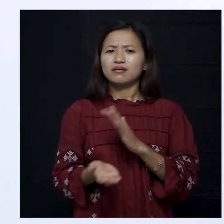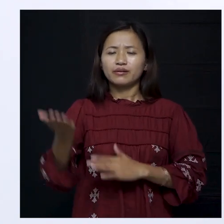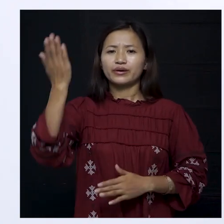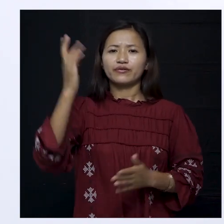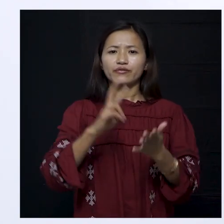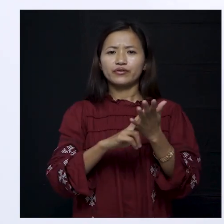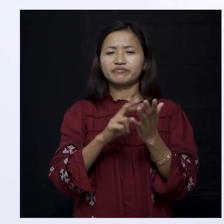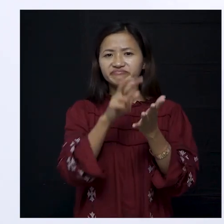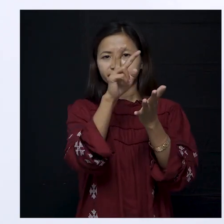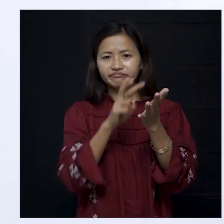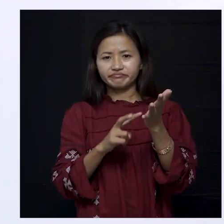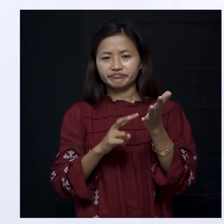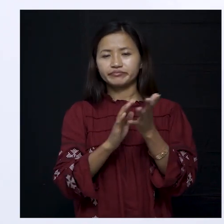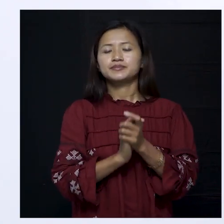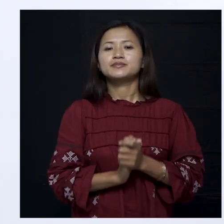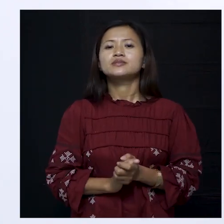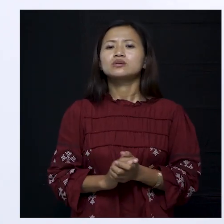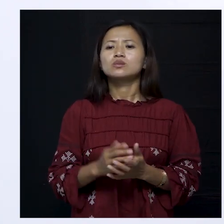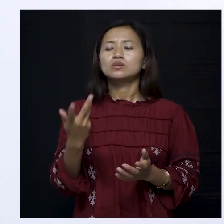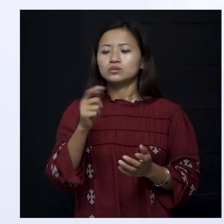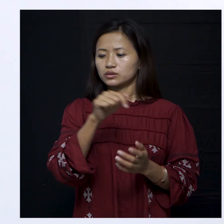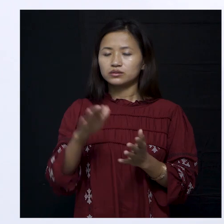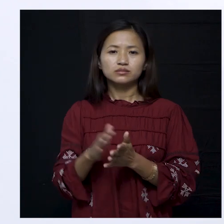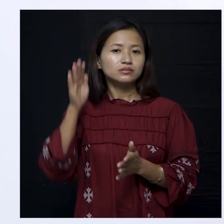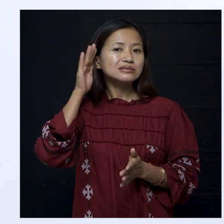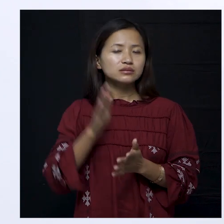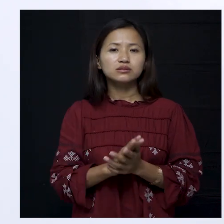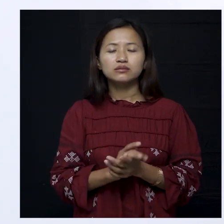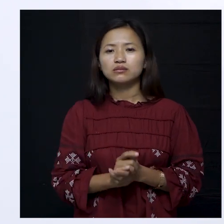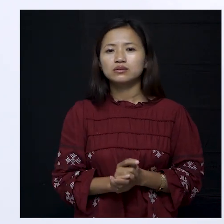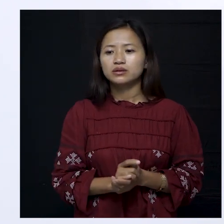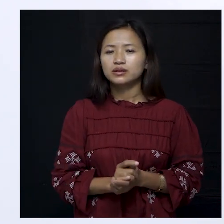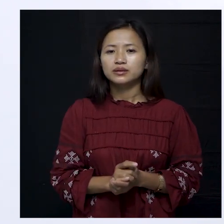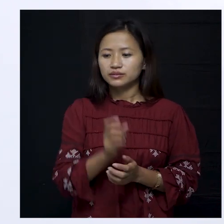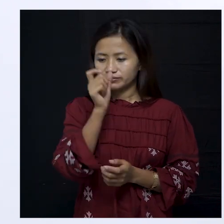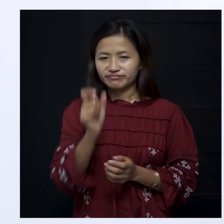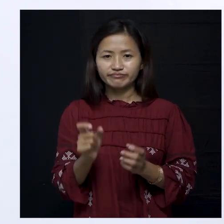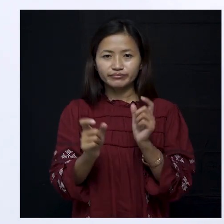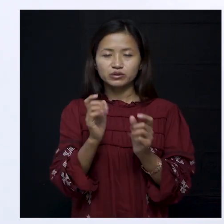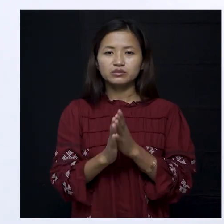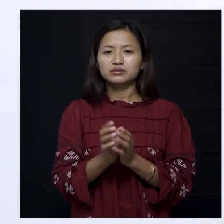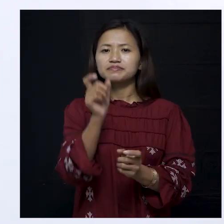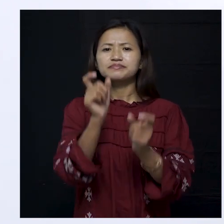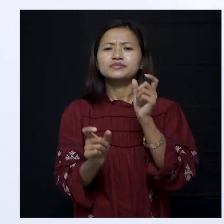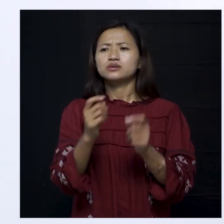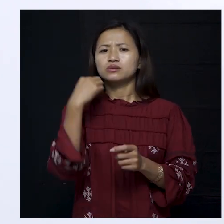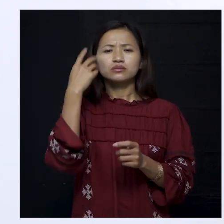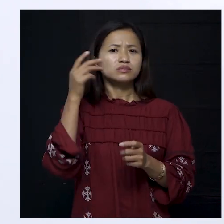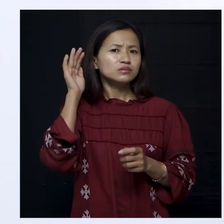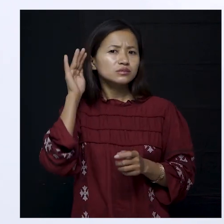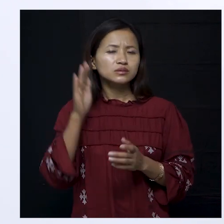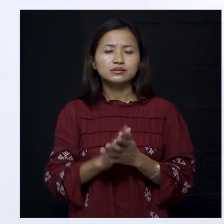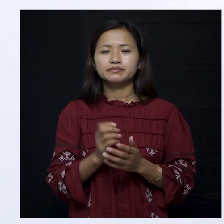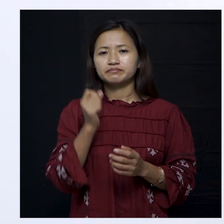which the listeners or the audience might not understand. What is the point if your listeners do not understand